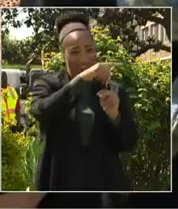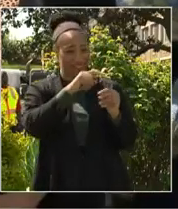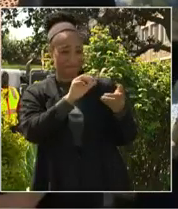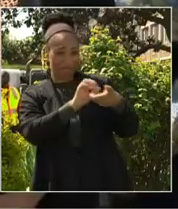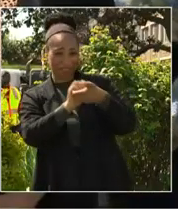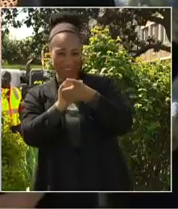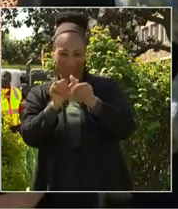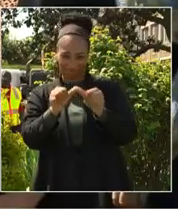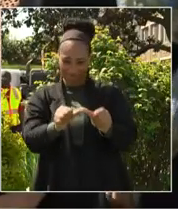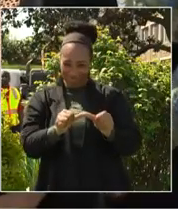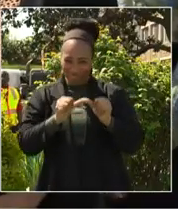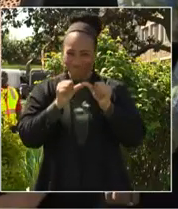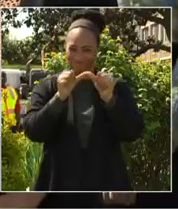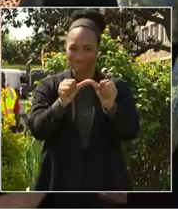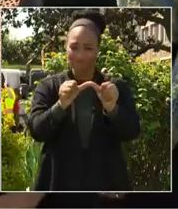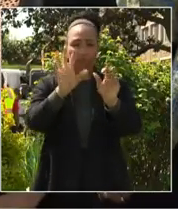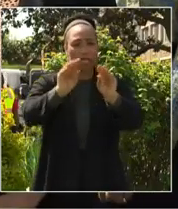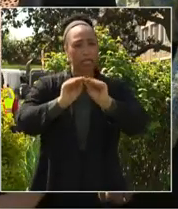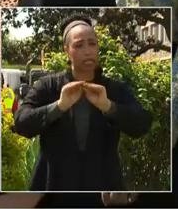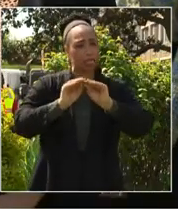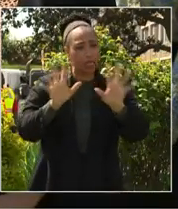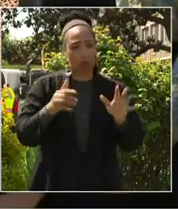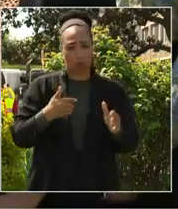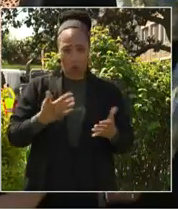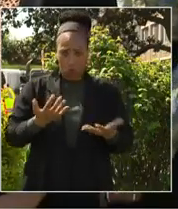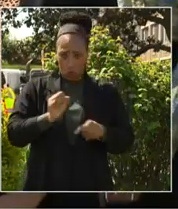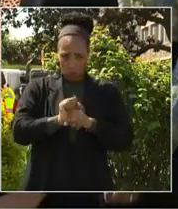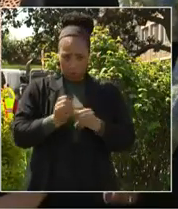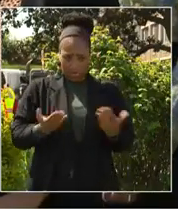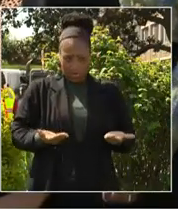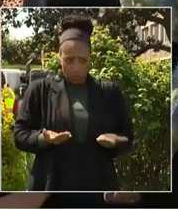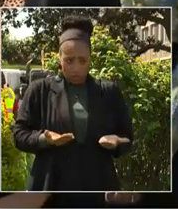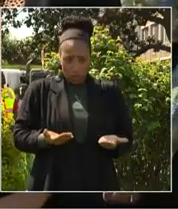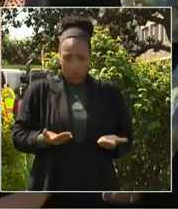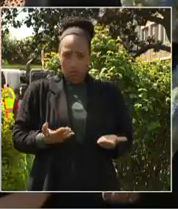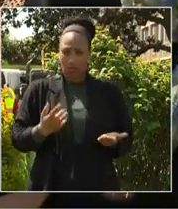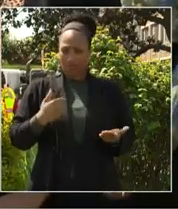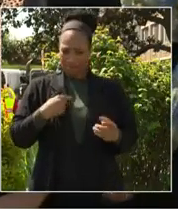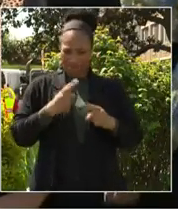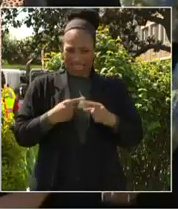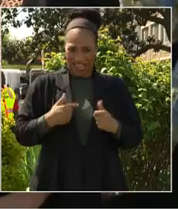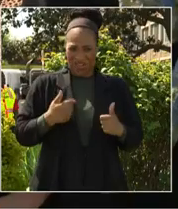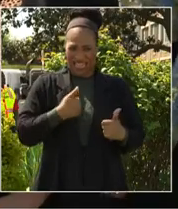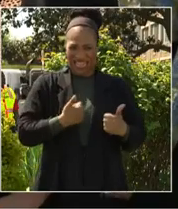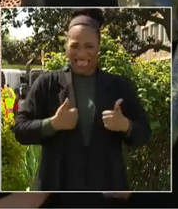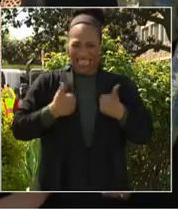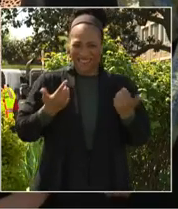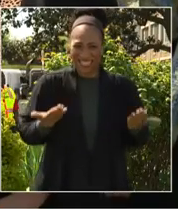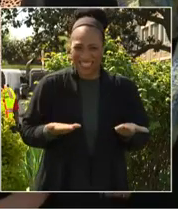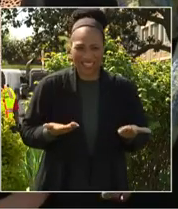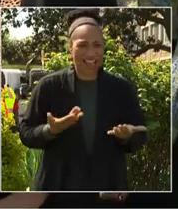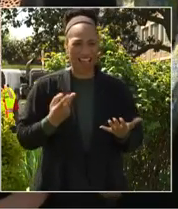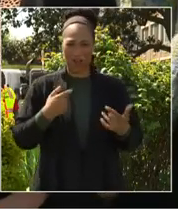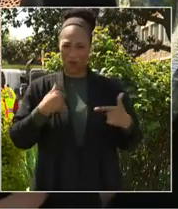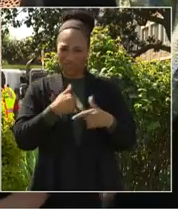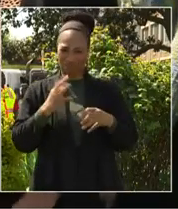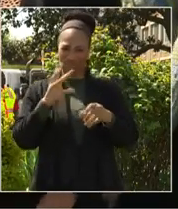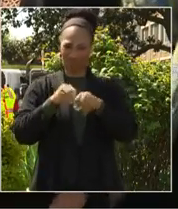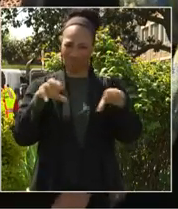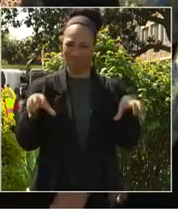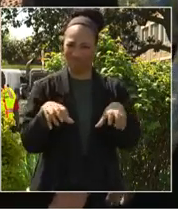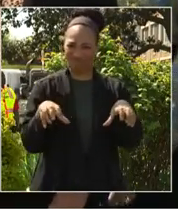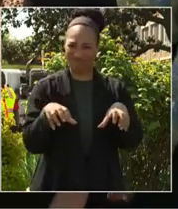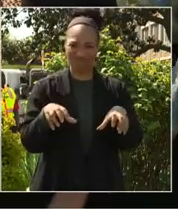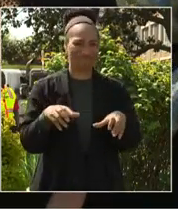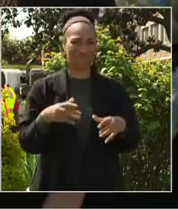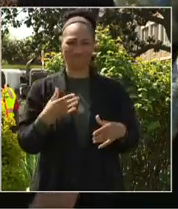this area, we live in this area, we're a part of the community as well. And through our More Than Energy, just in Ward